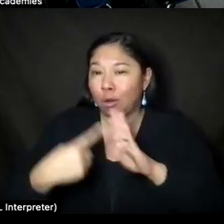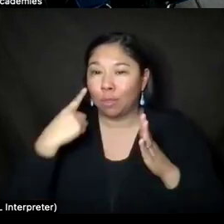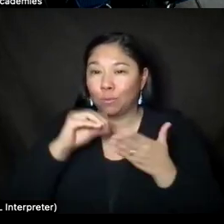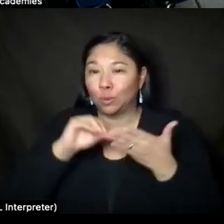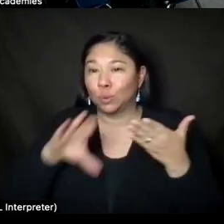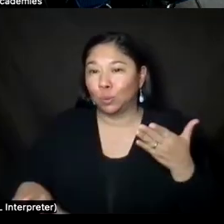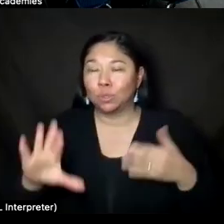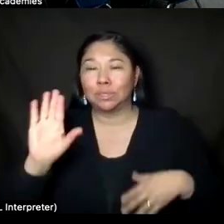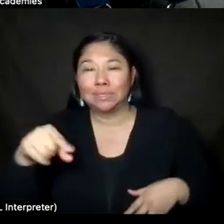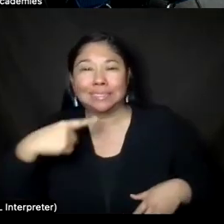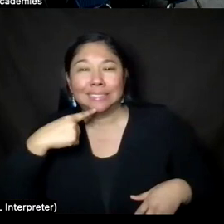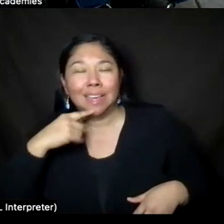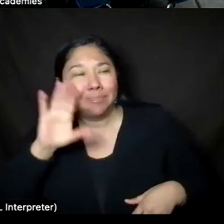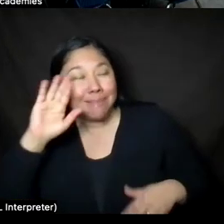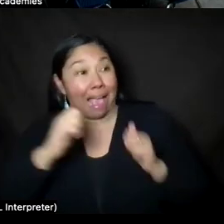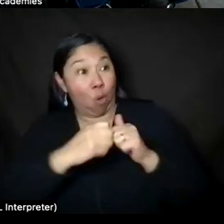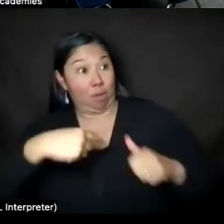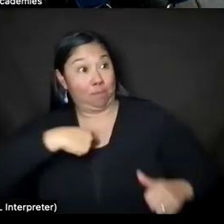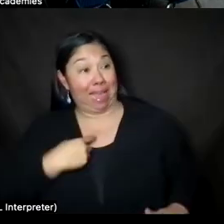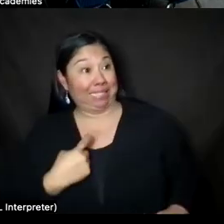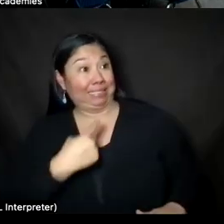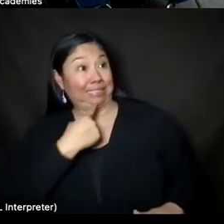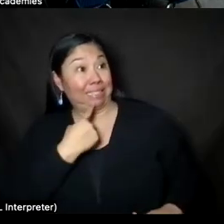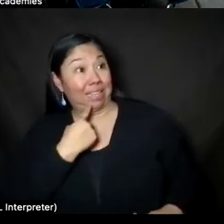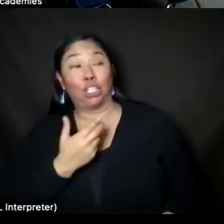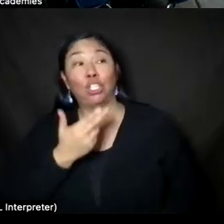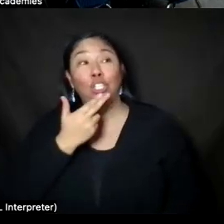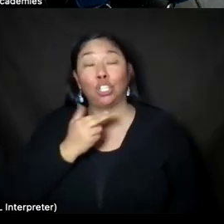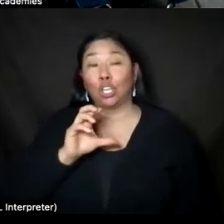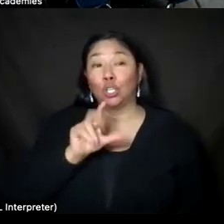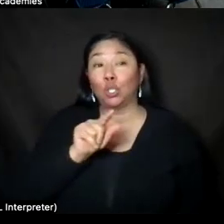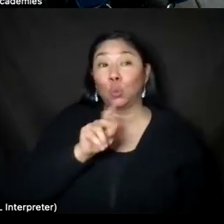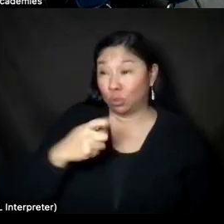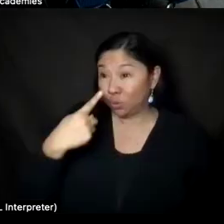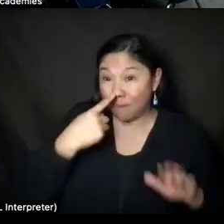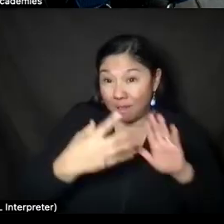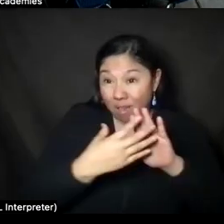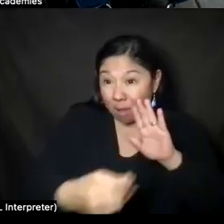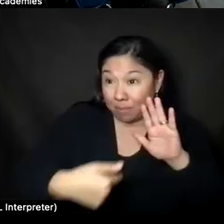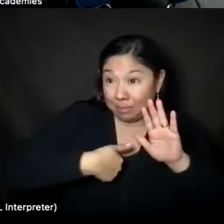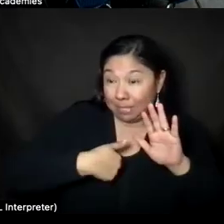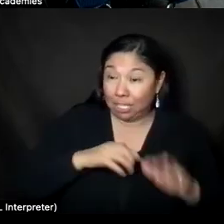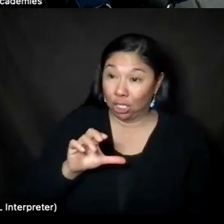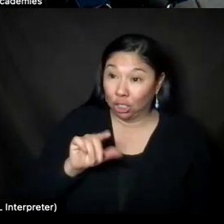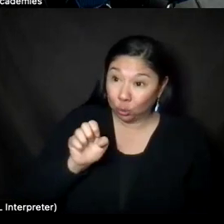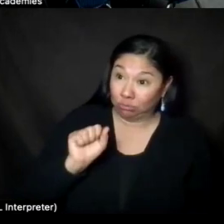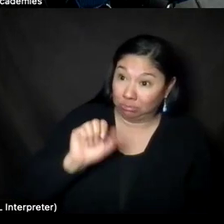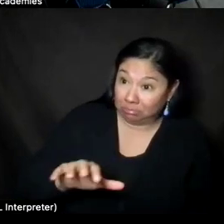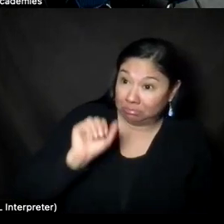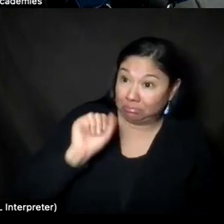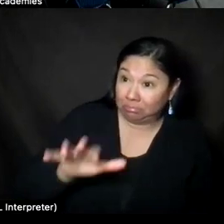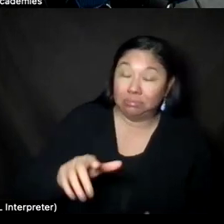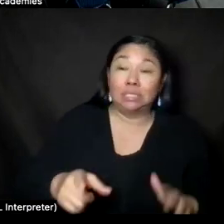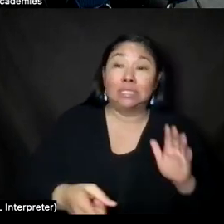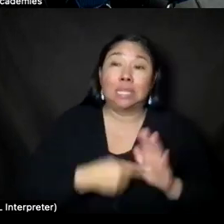here's how I would say it. Cute. Can you copy me? cute. Okay, yeah. And then sometimes